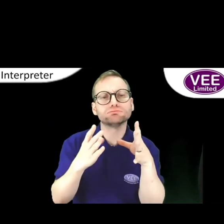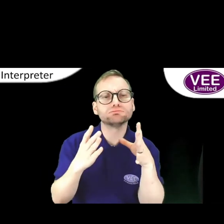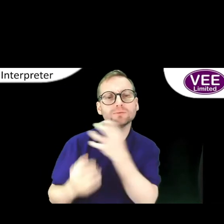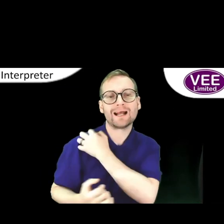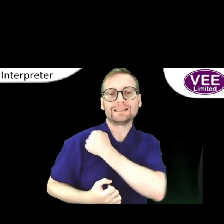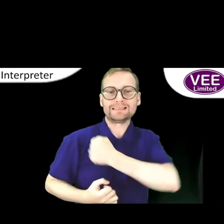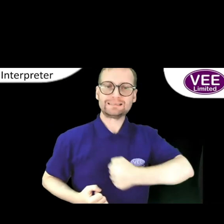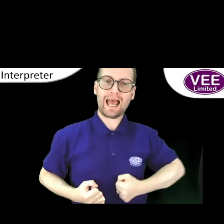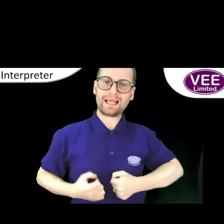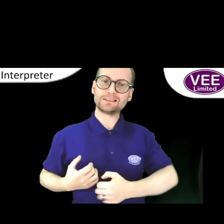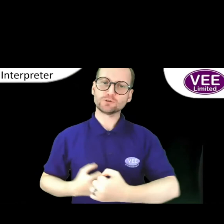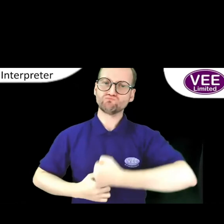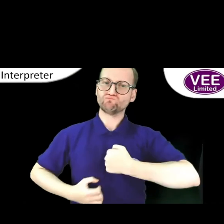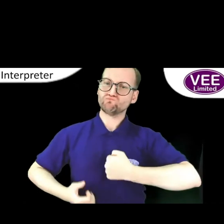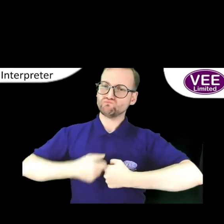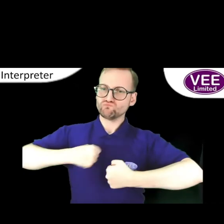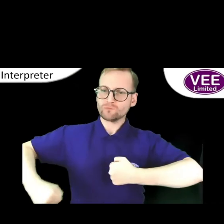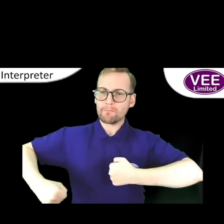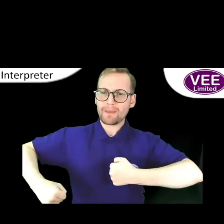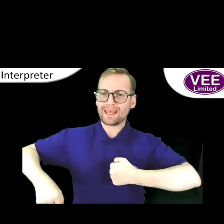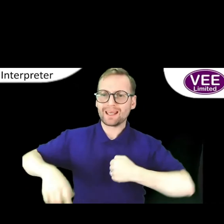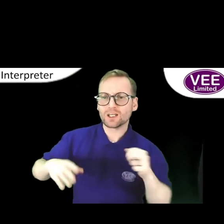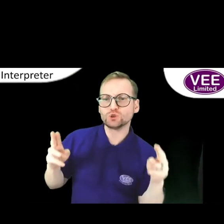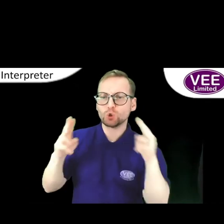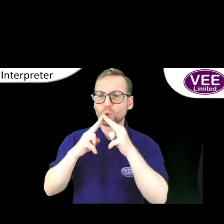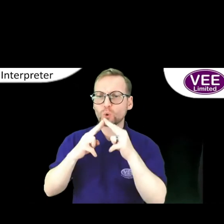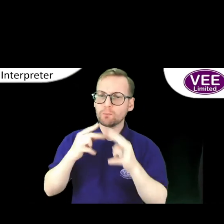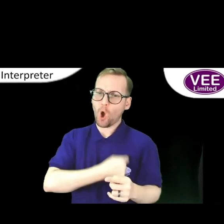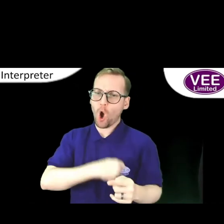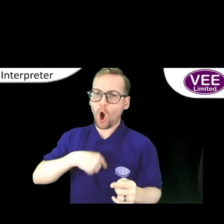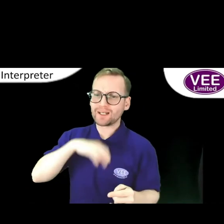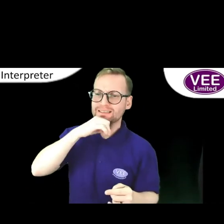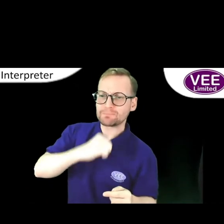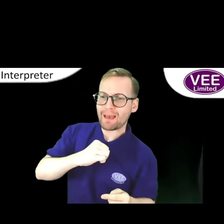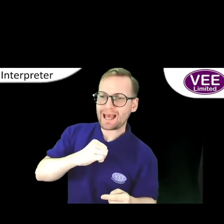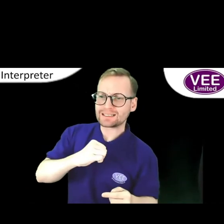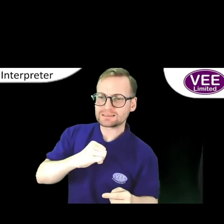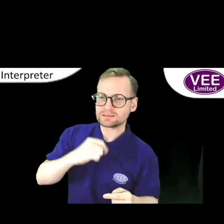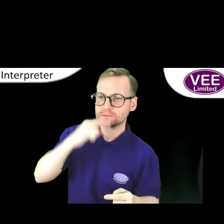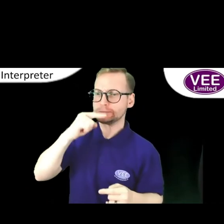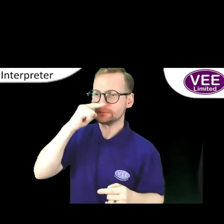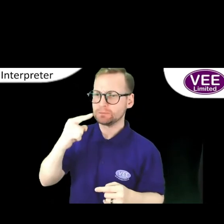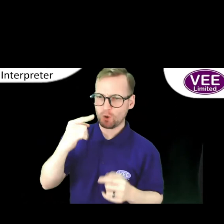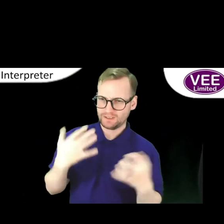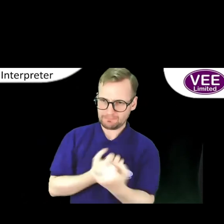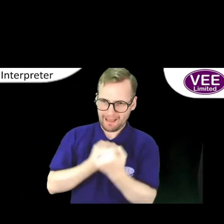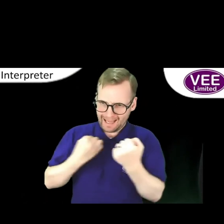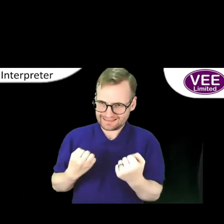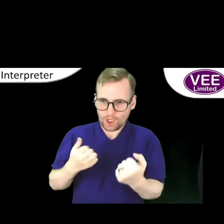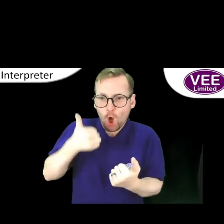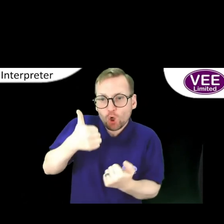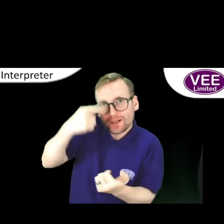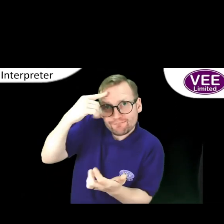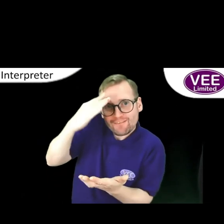A marquis duke and all that, but an honest man's a boon his might, give faith